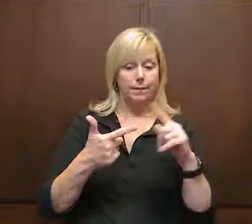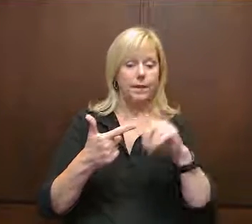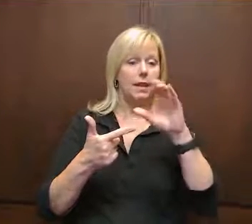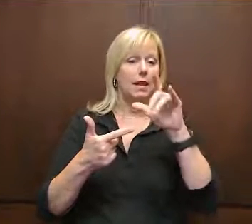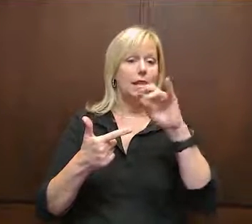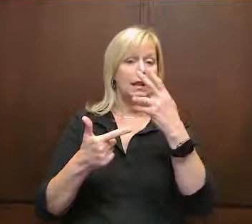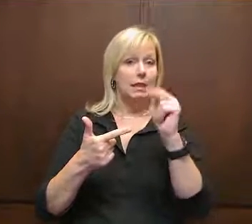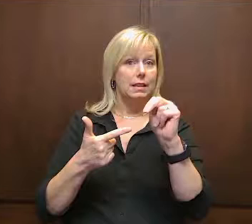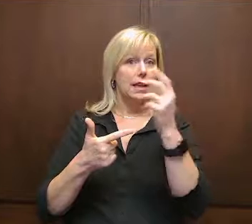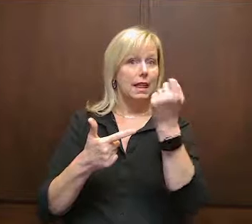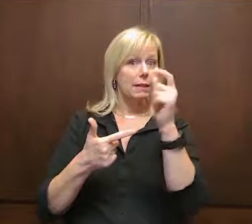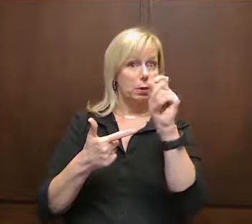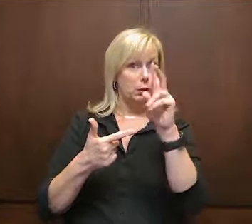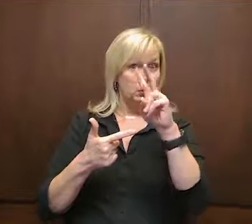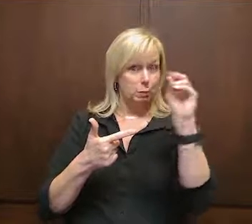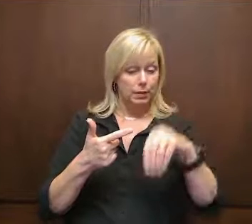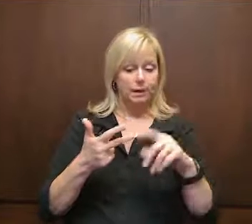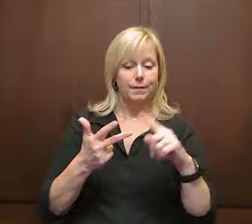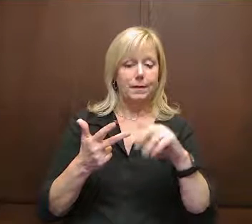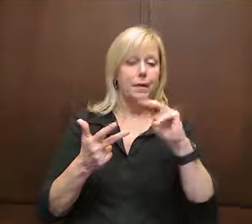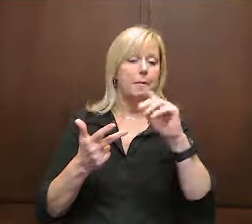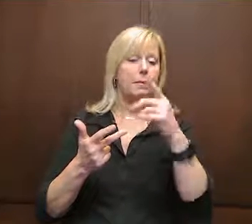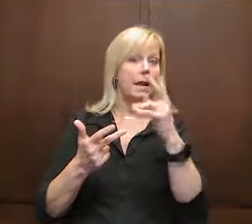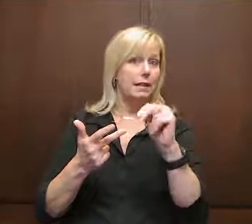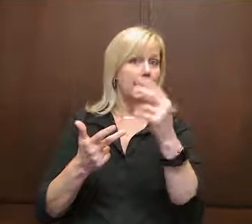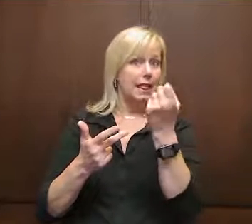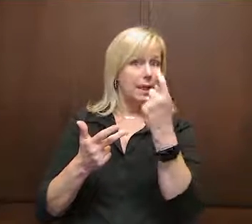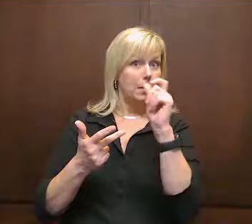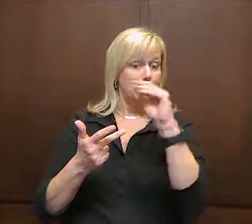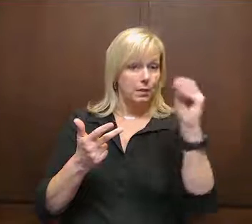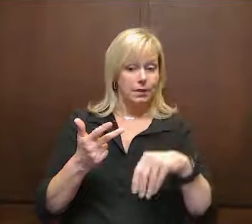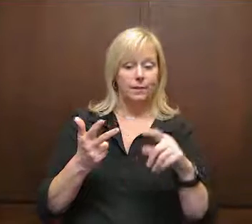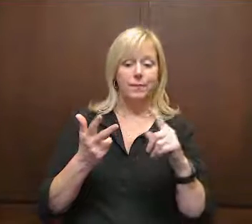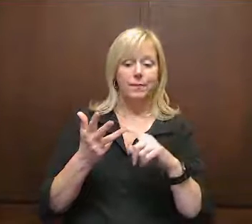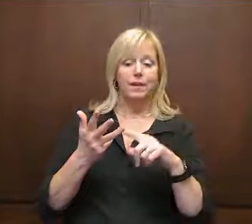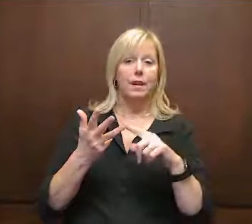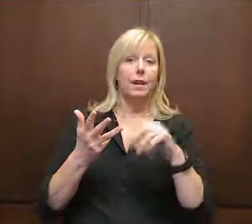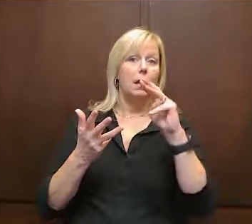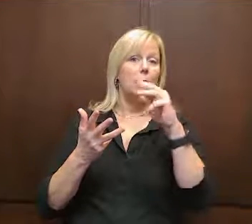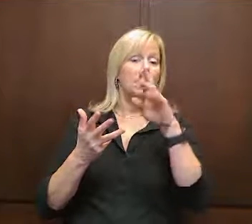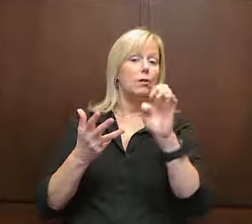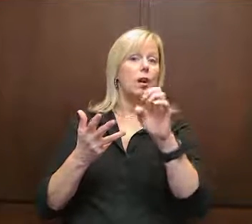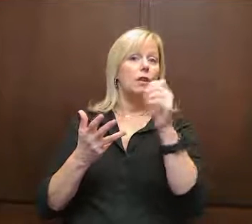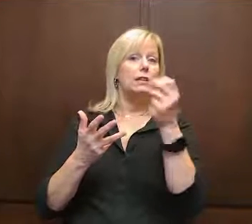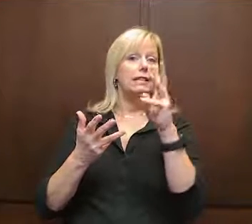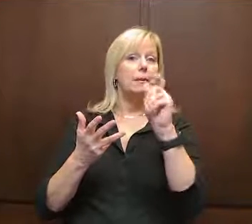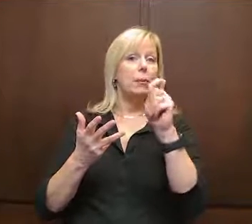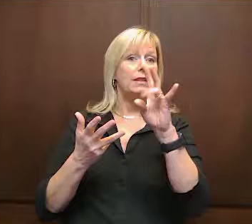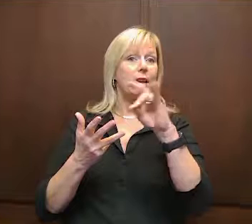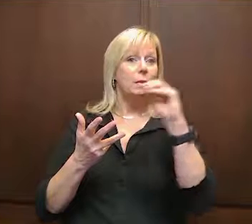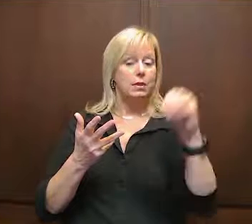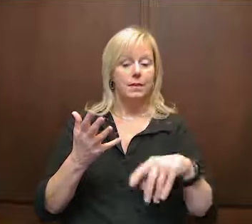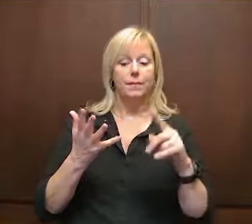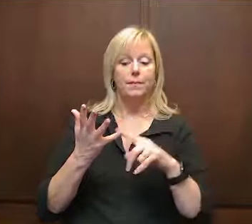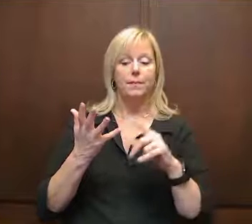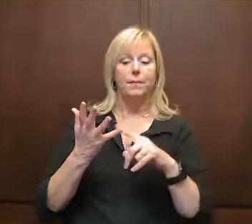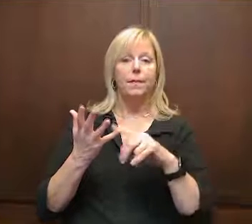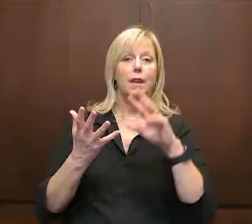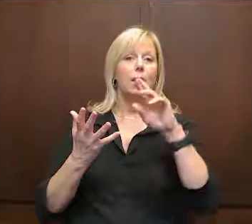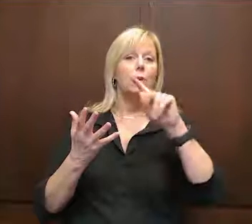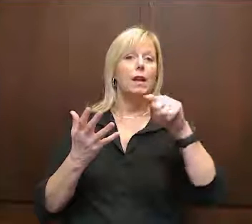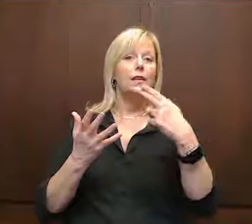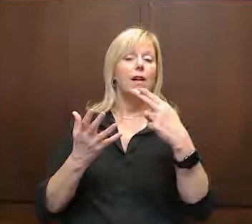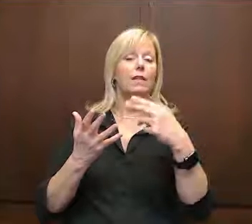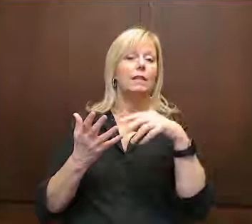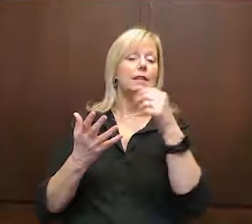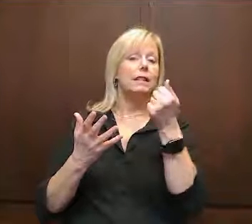at 11.2%, Madison County 11%, Monroe County 16.7%,